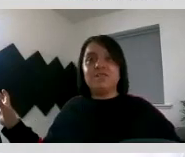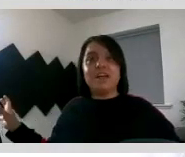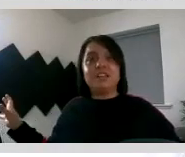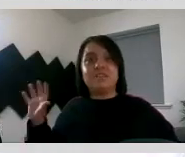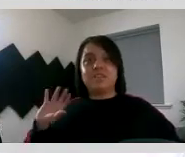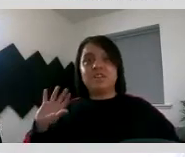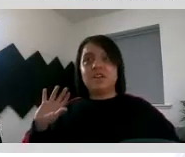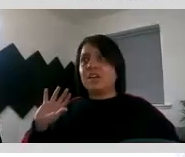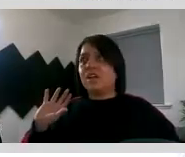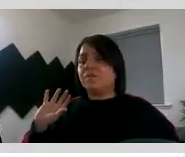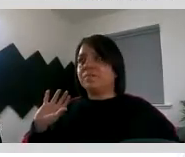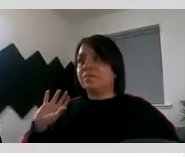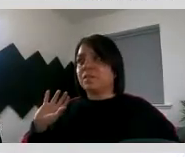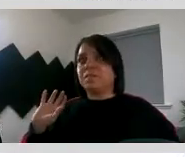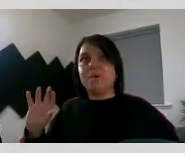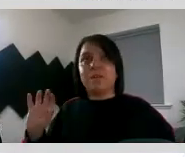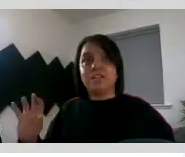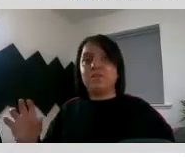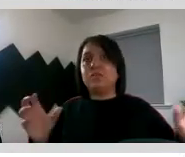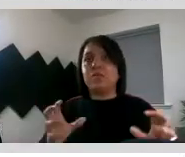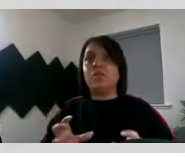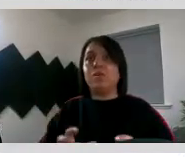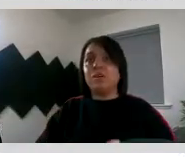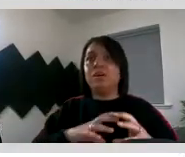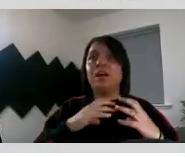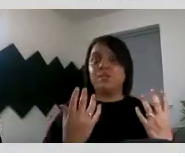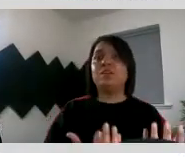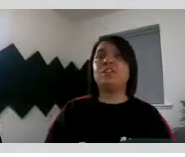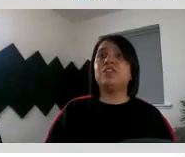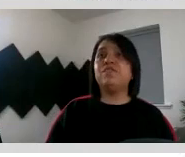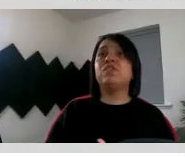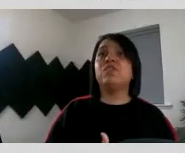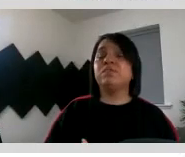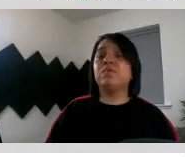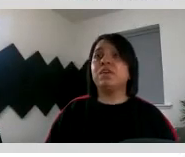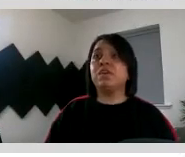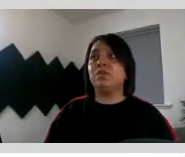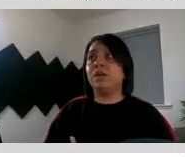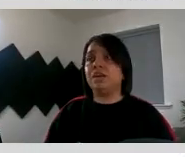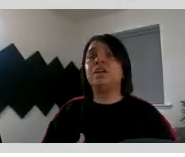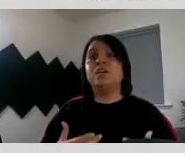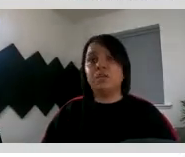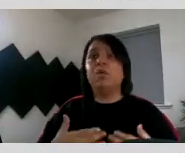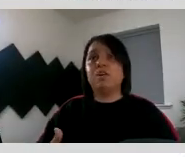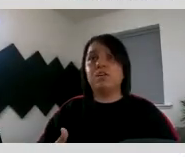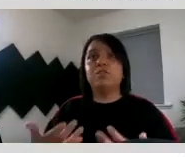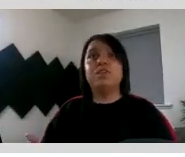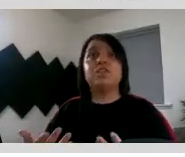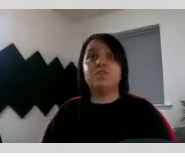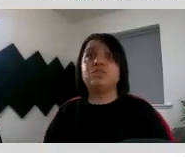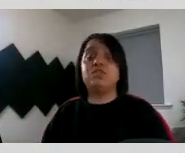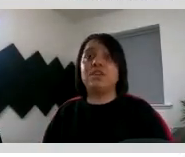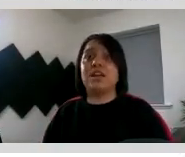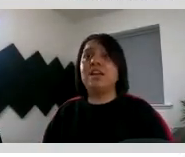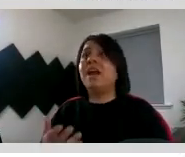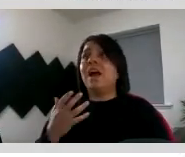7 or 8 different people next to us, or a community that you feel comfortable in while you get used